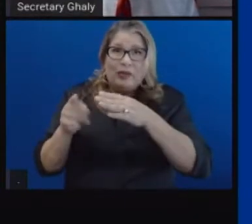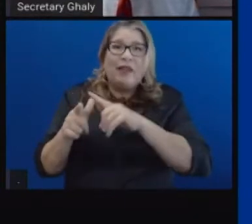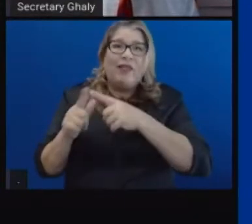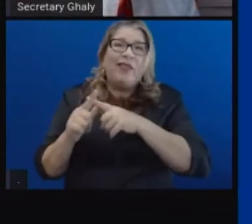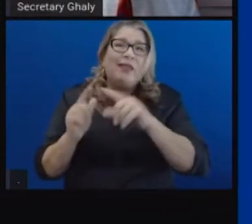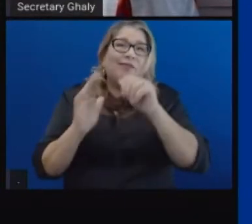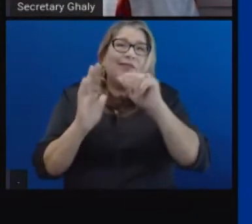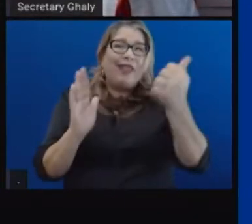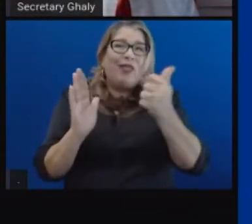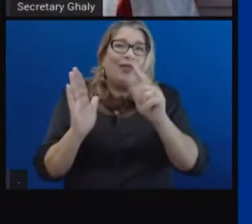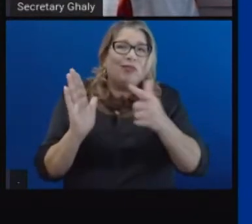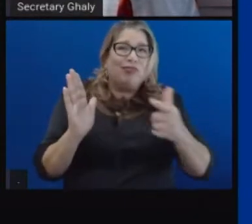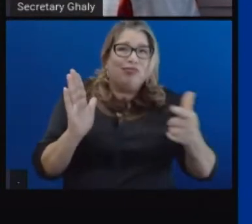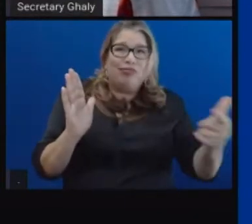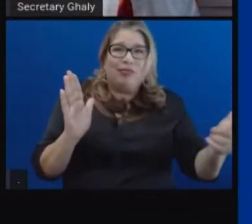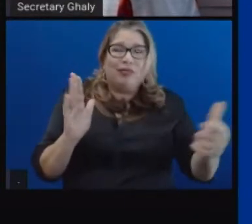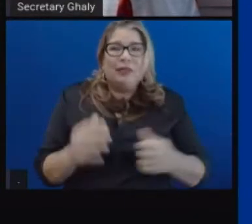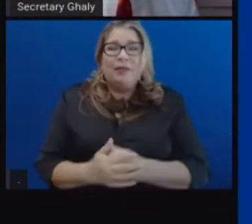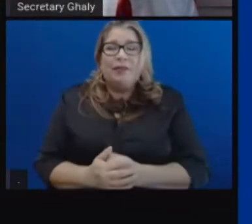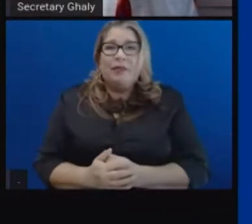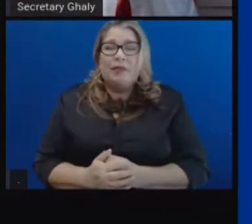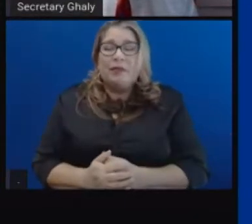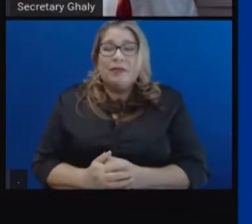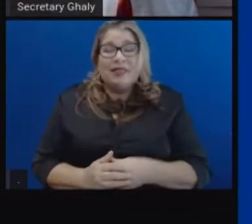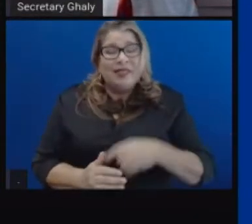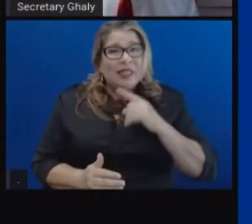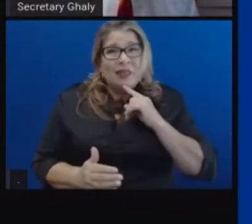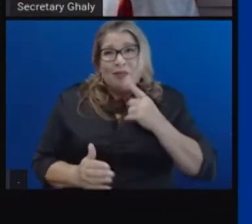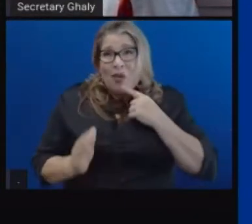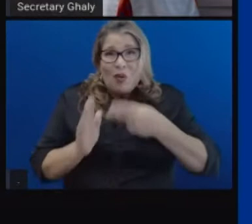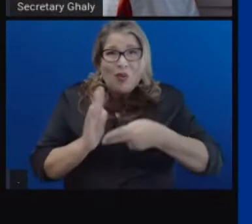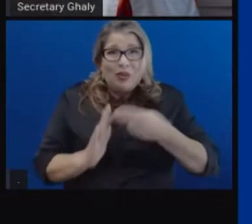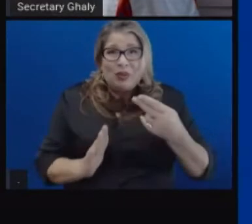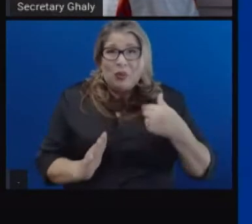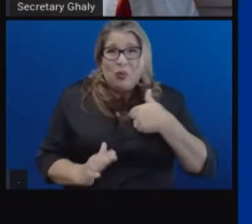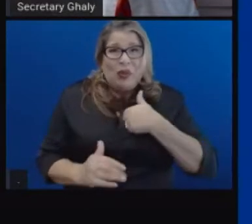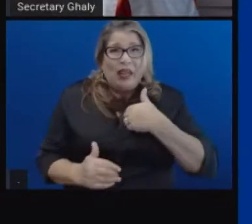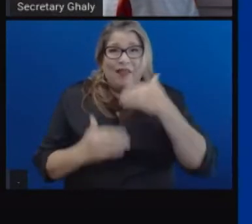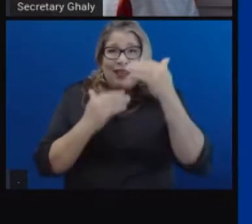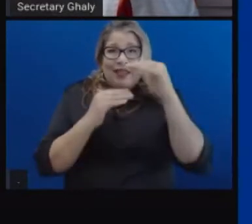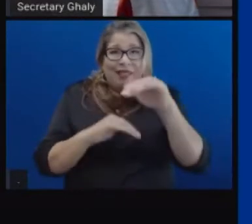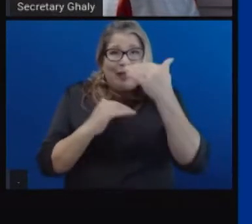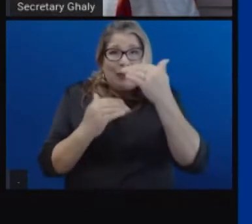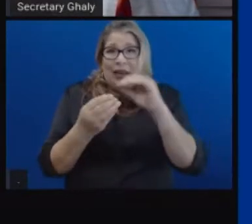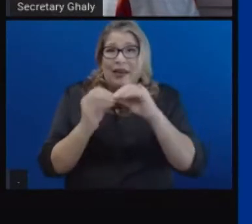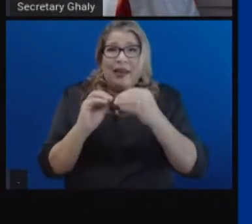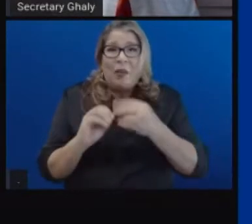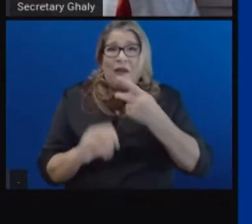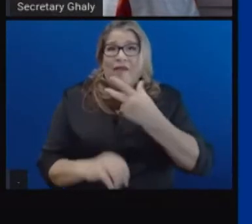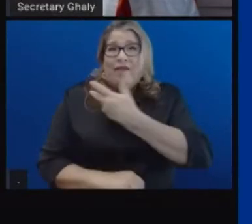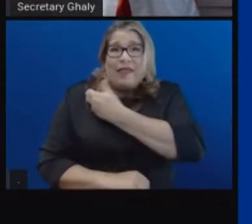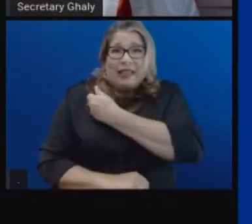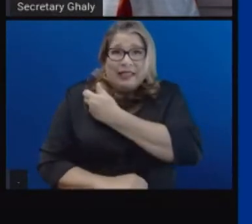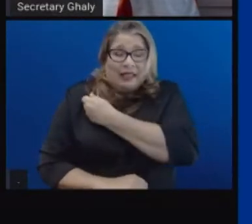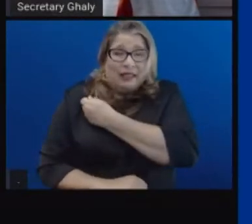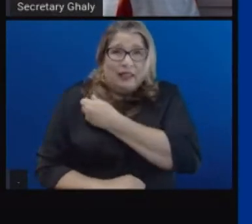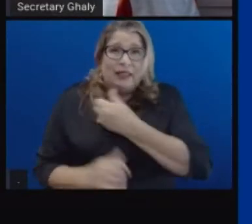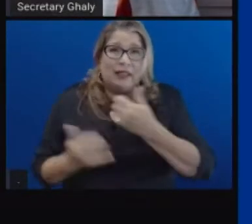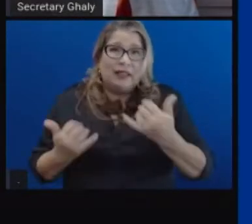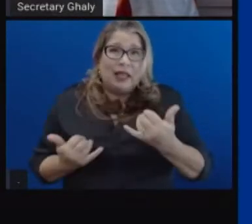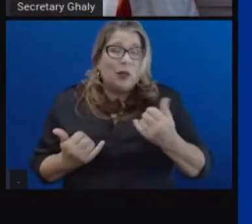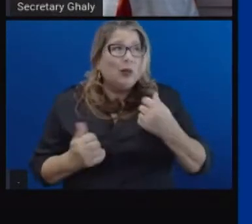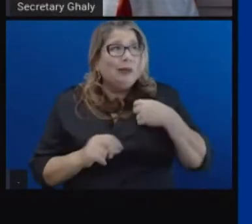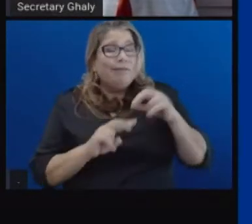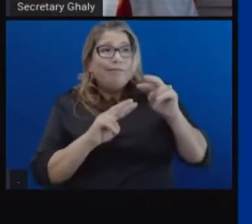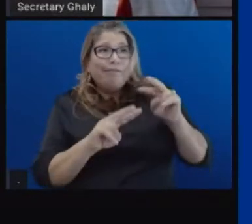with such limited supply of vaccine and little bit coming into the state, we continue to look at ways that